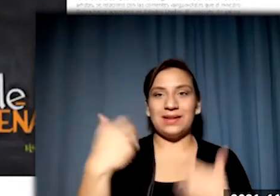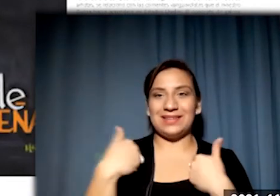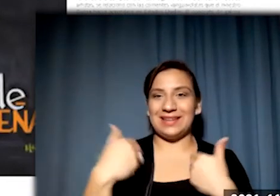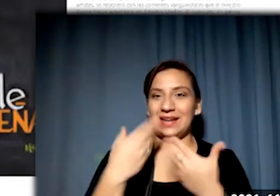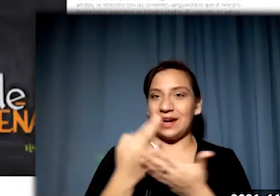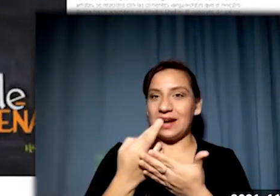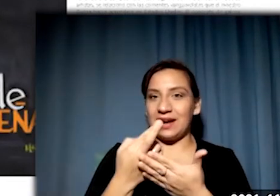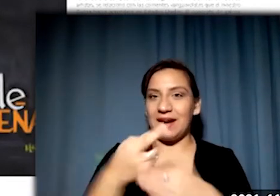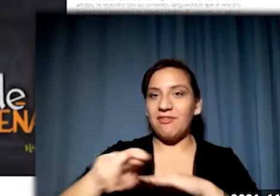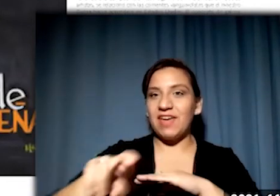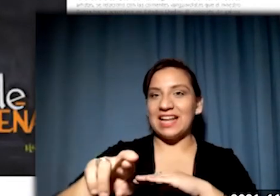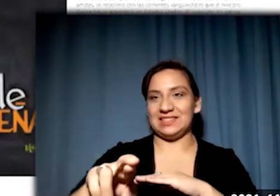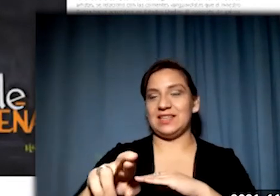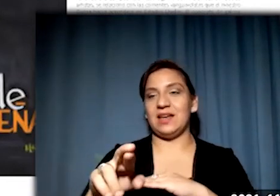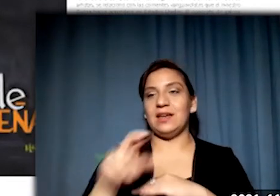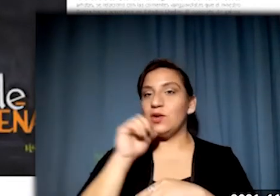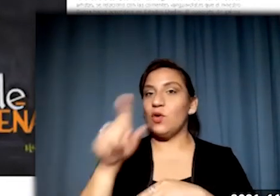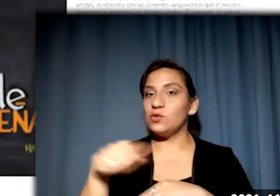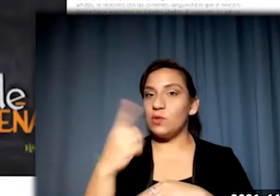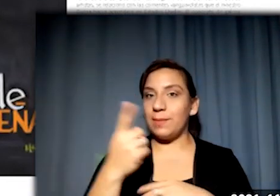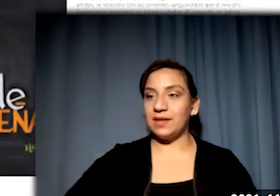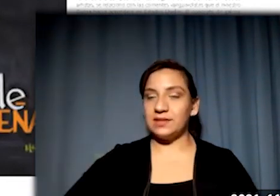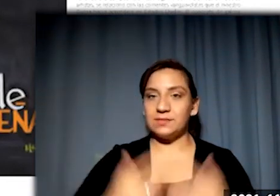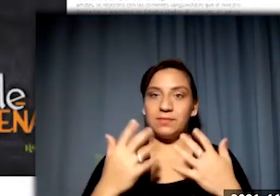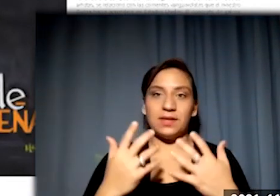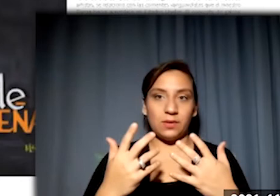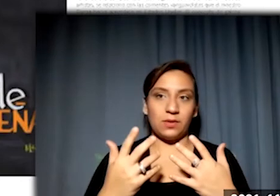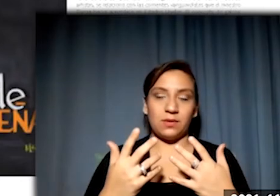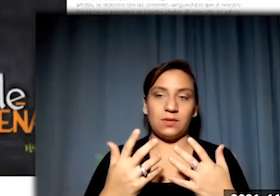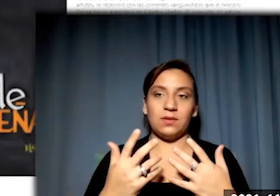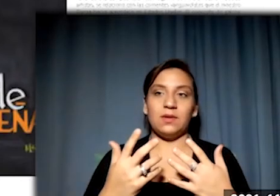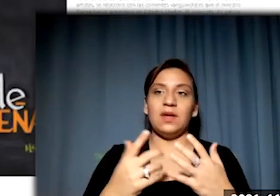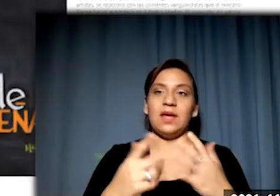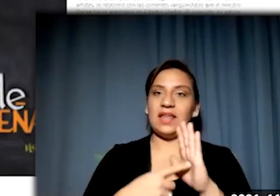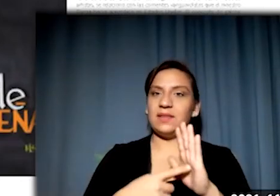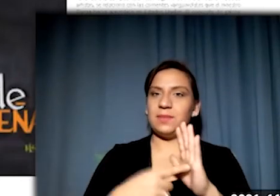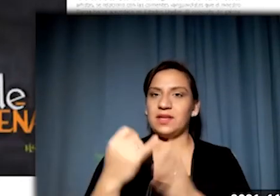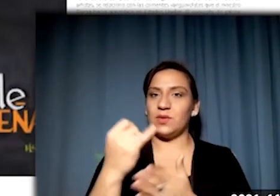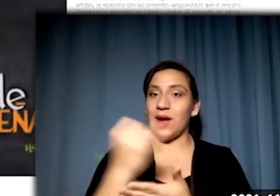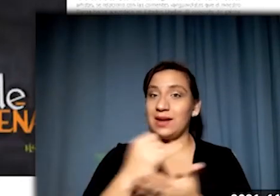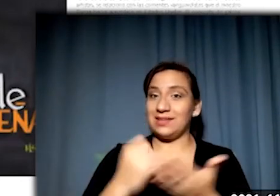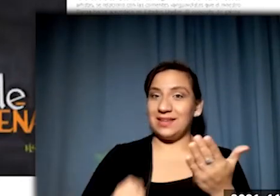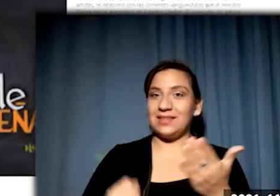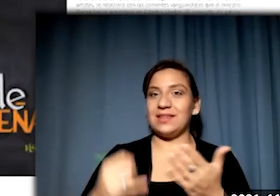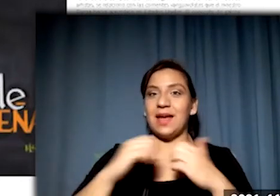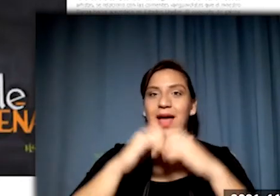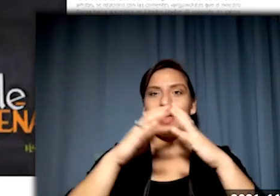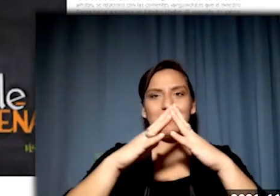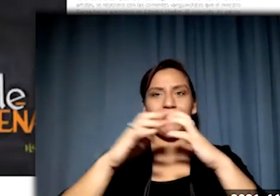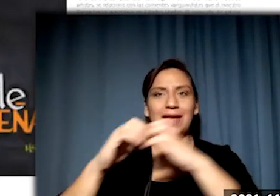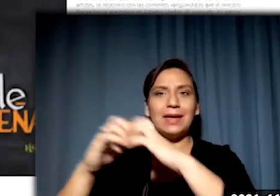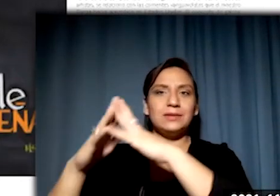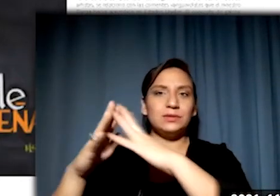artistic representations of its emblematic buildings, streets, and interior spaces, but